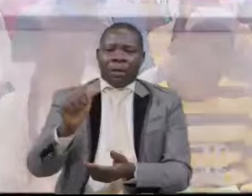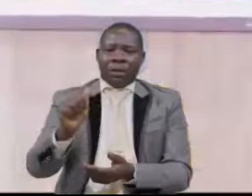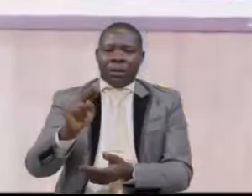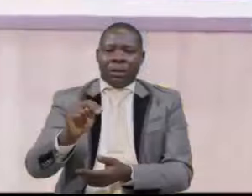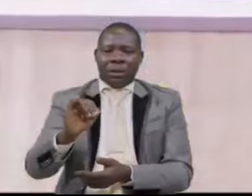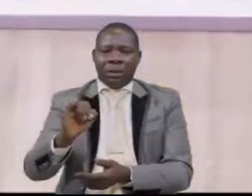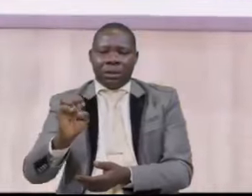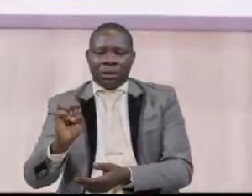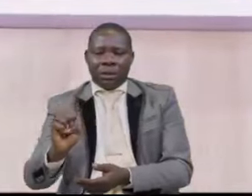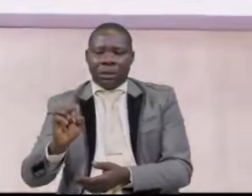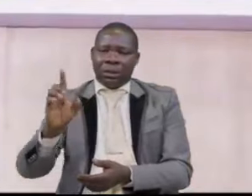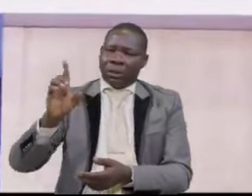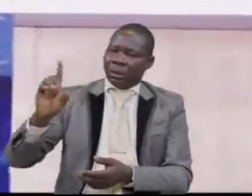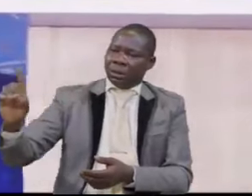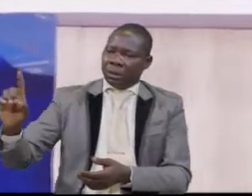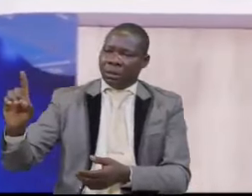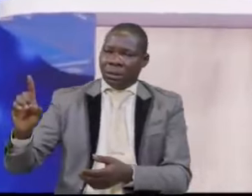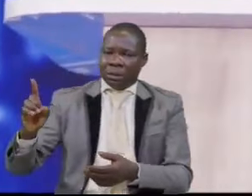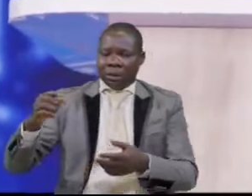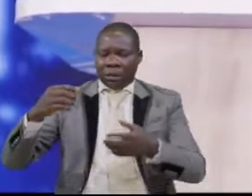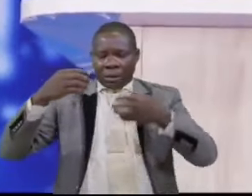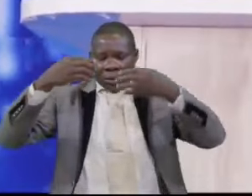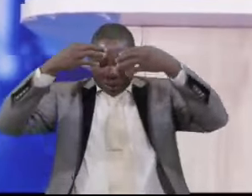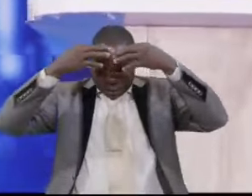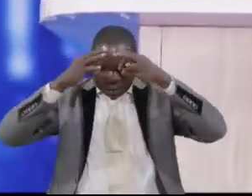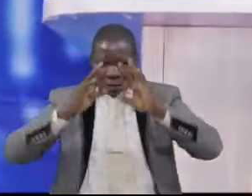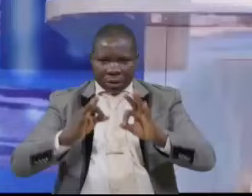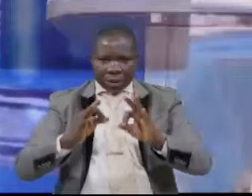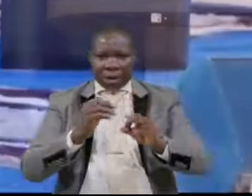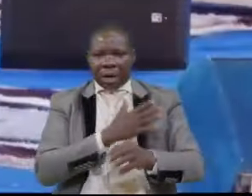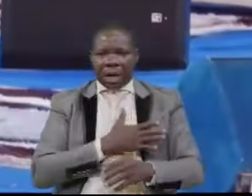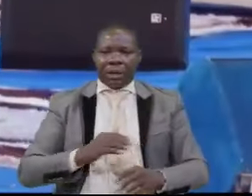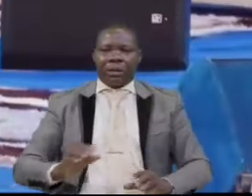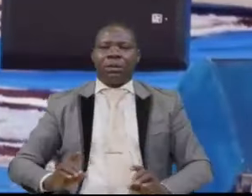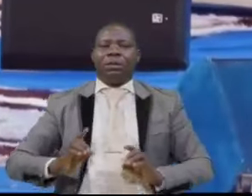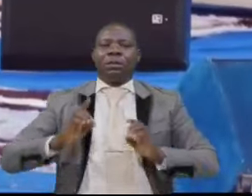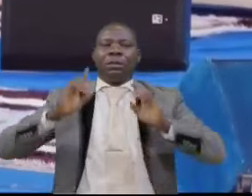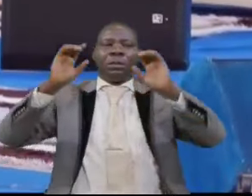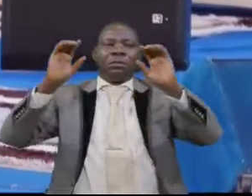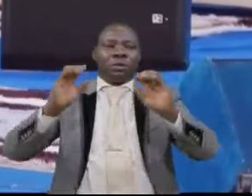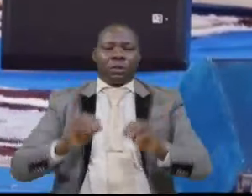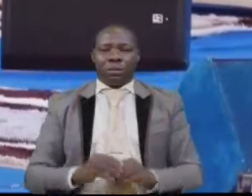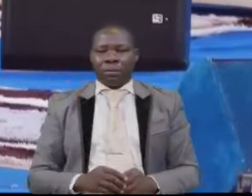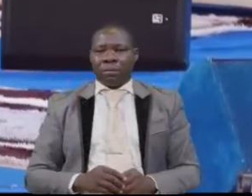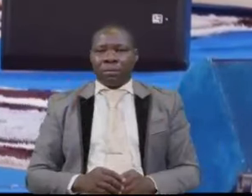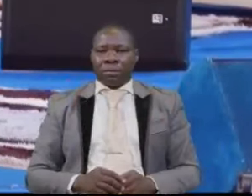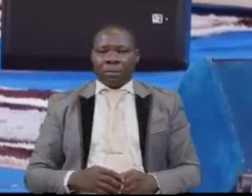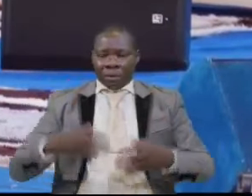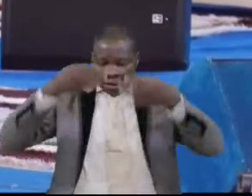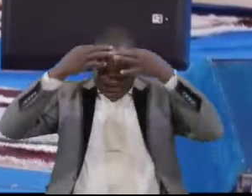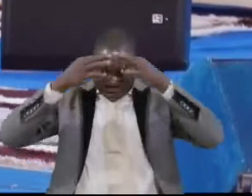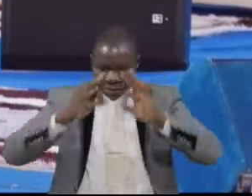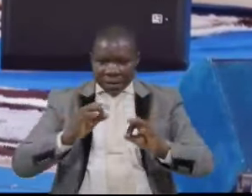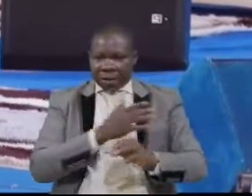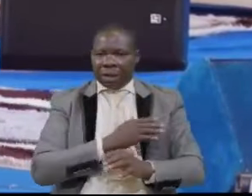decision and devotion. Decision and